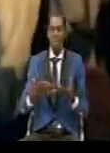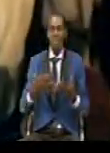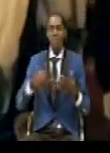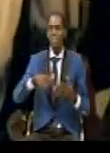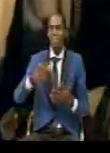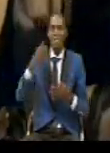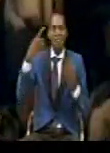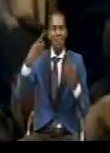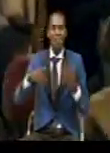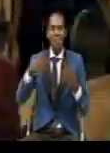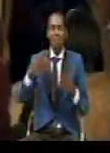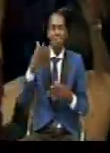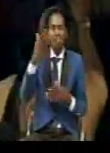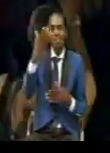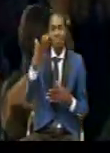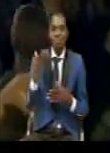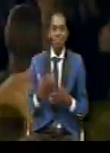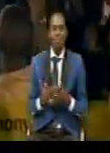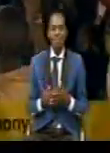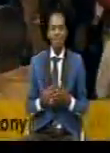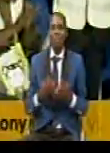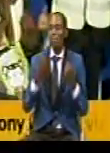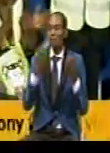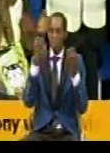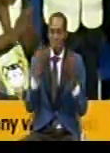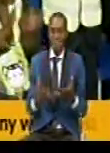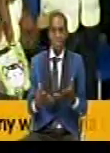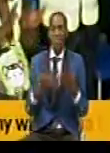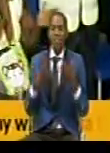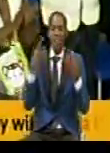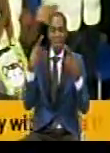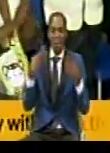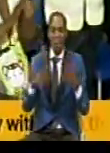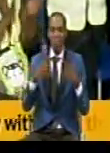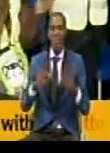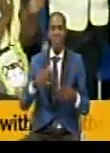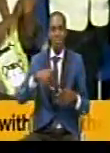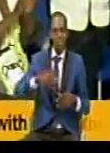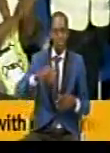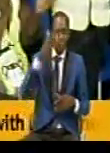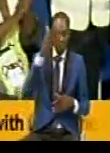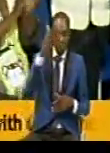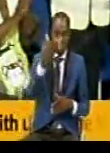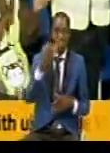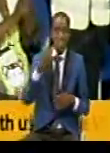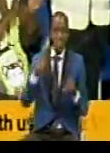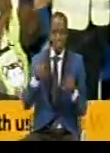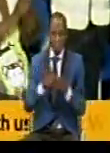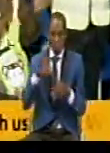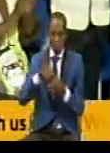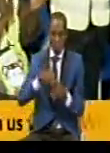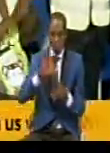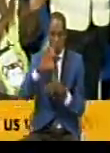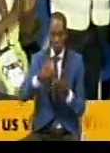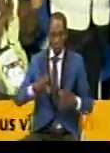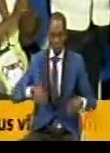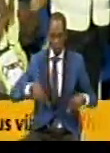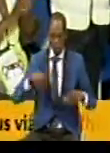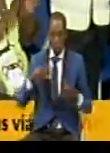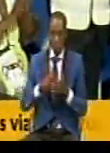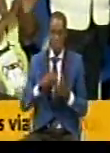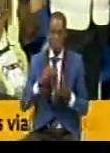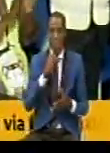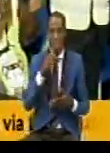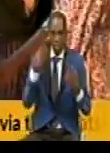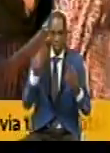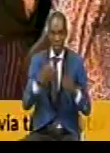Is it taking place? Is it taking place? Not only this, it's taking place where you are there.